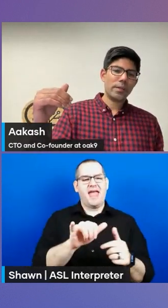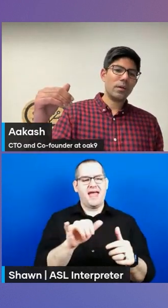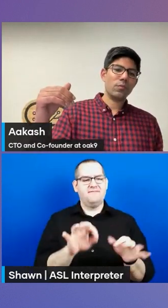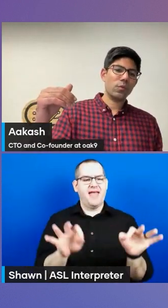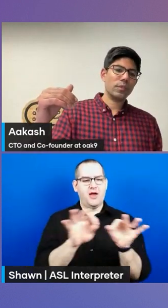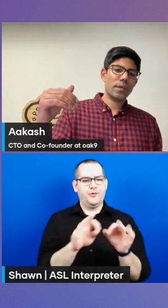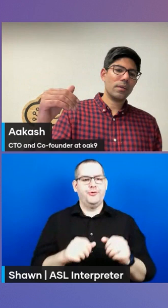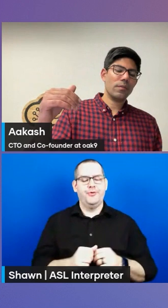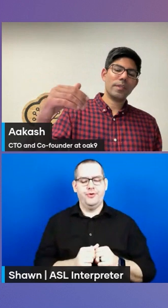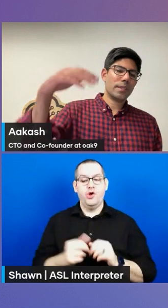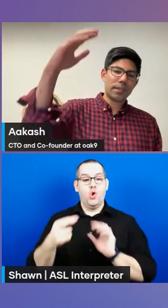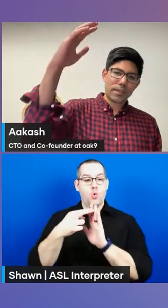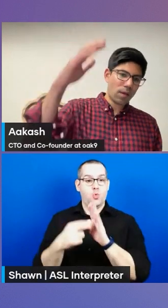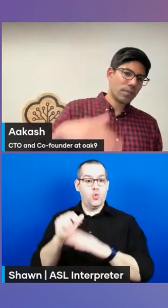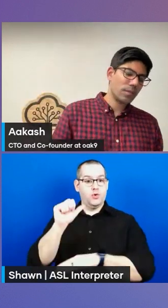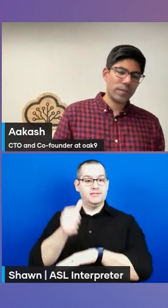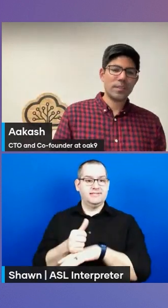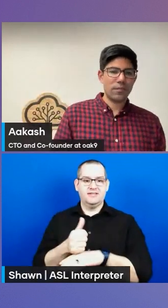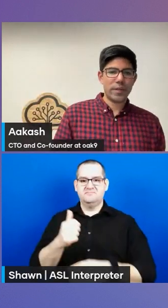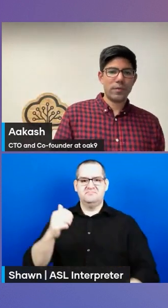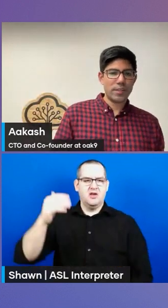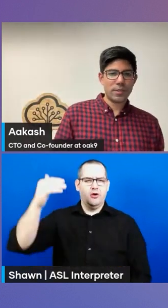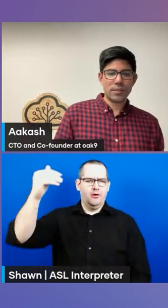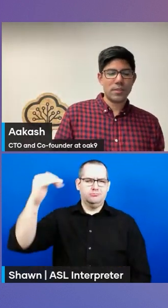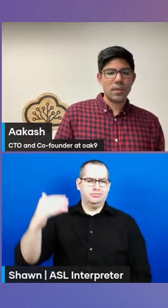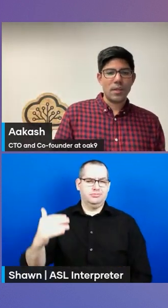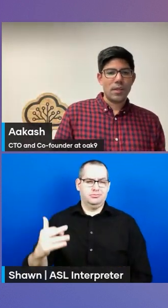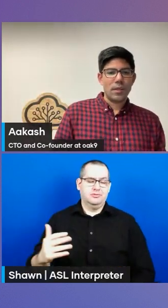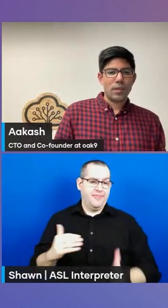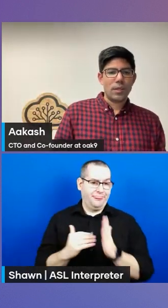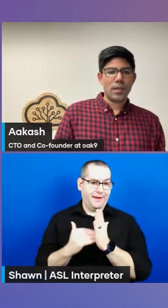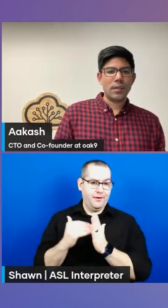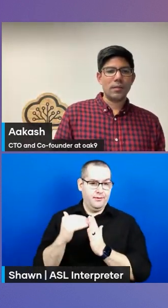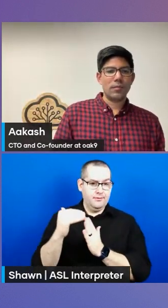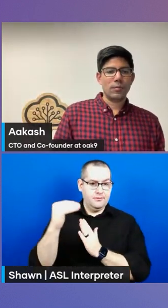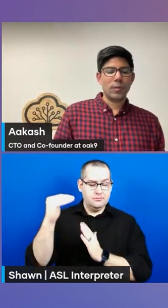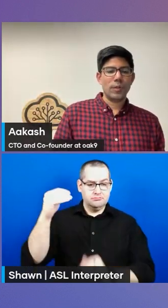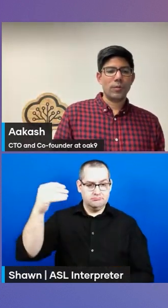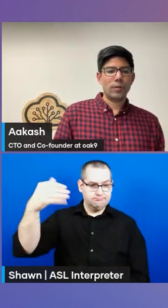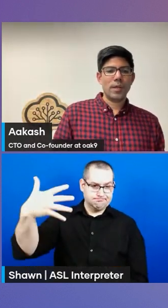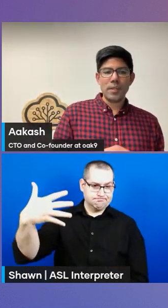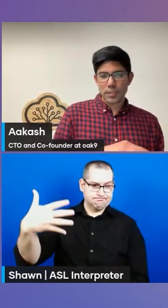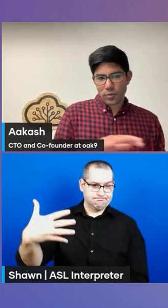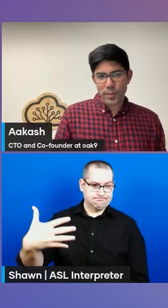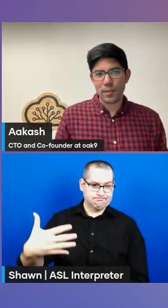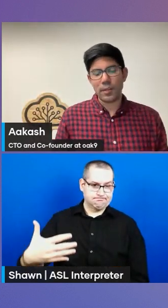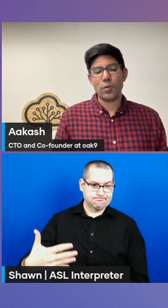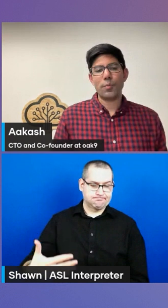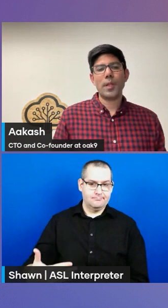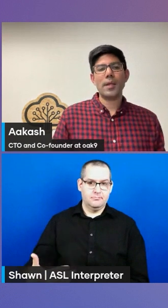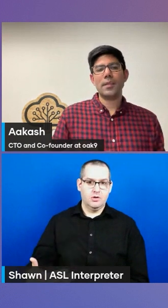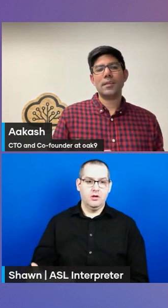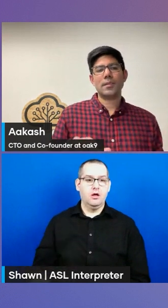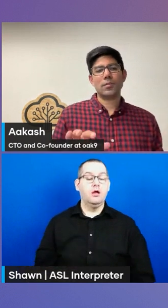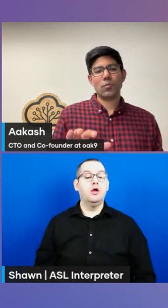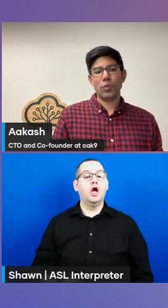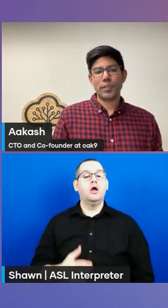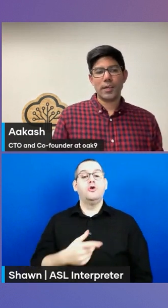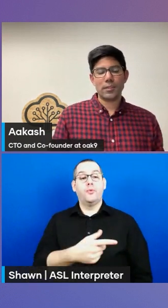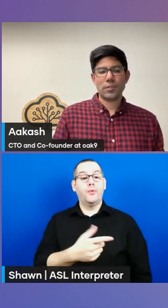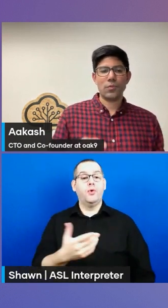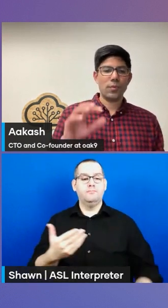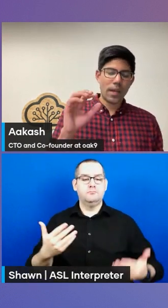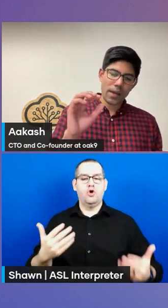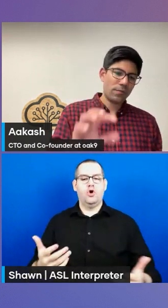you create a rule set of thousands of these configurations. And then, indiscriminately, you apply this